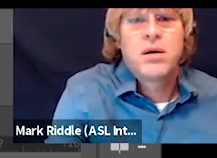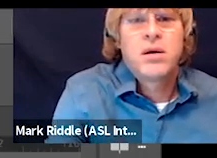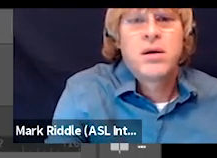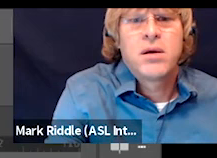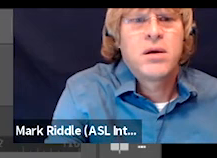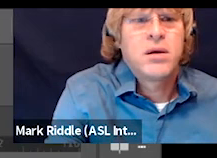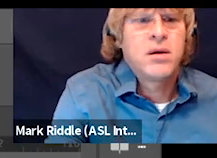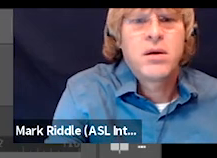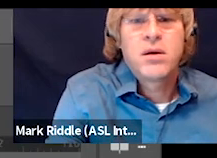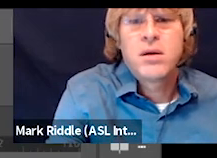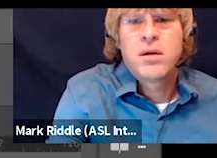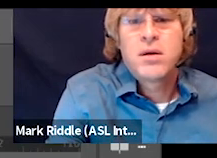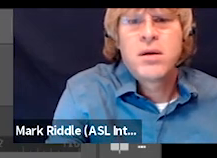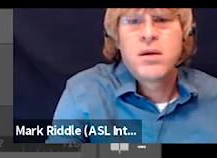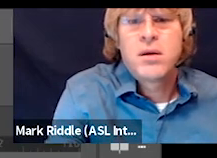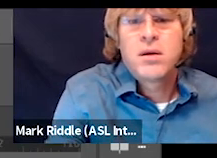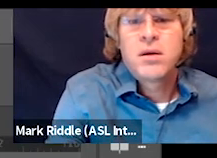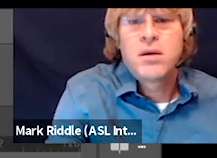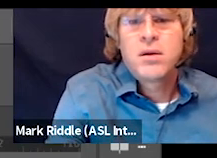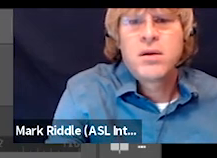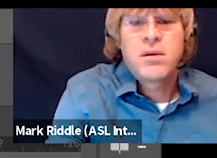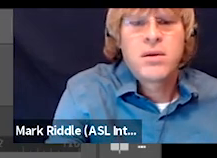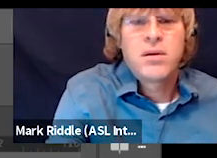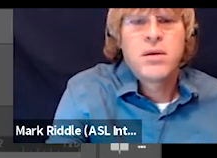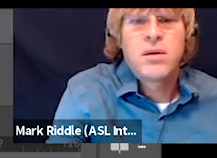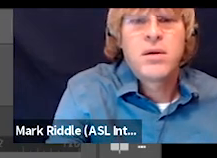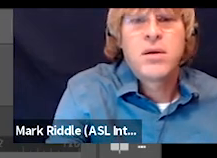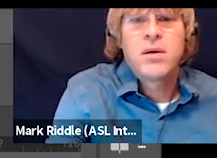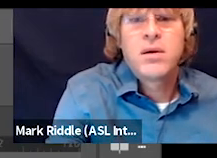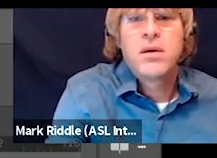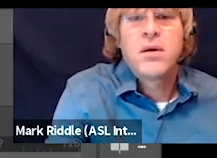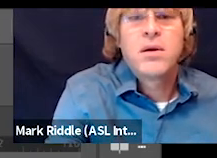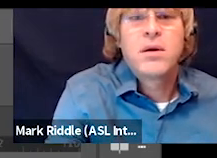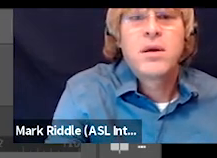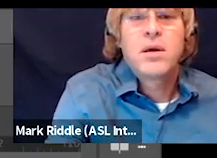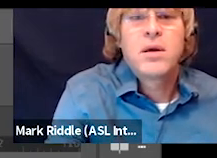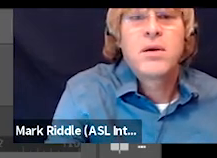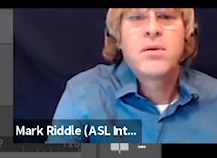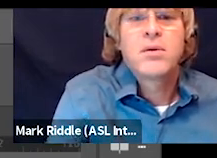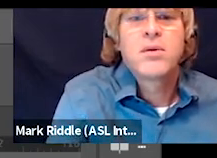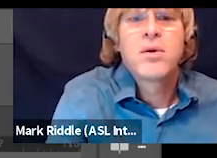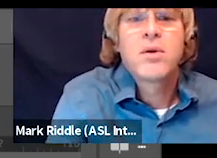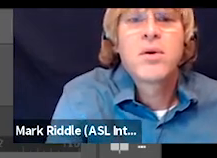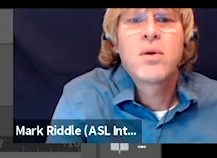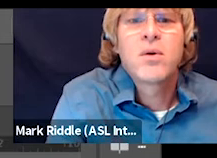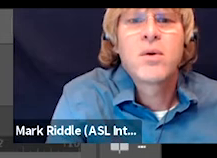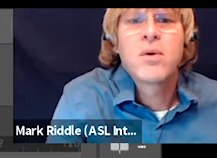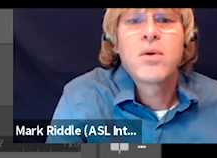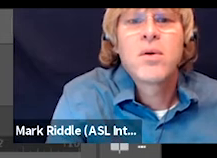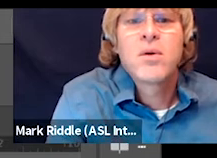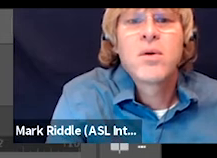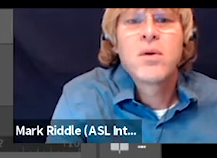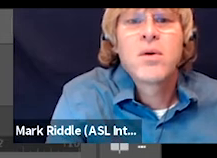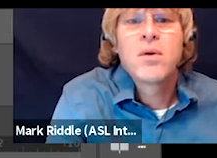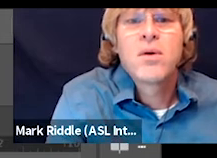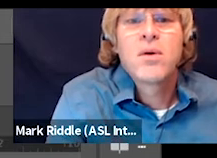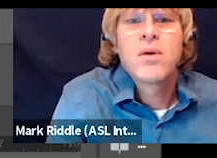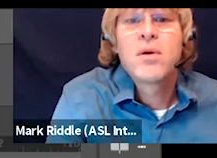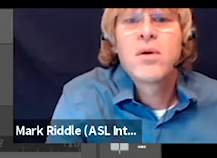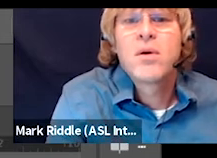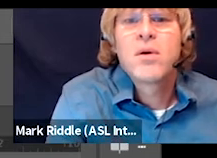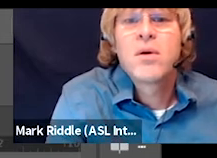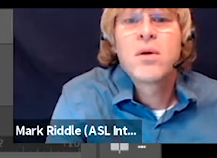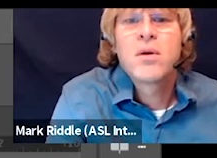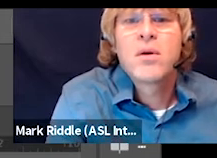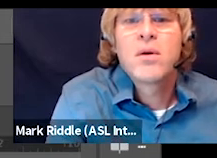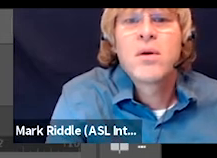All right, save, all right. But option and double clicking an image opens